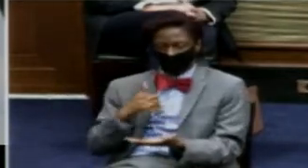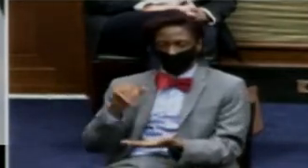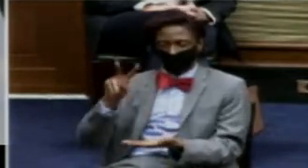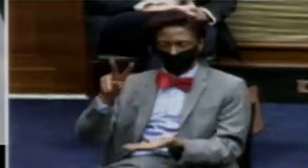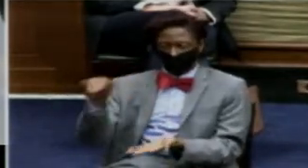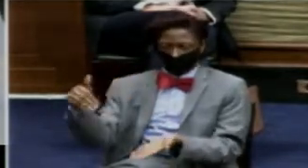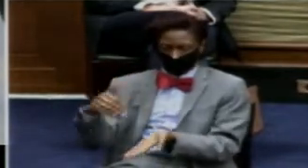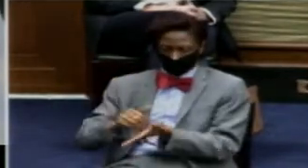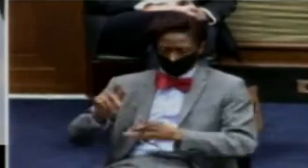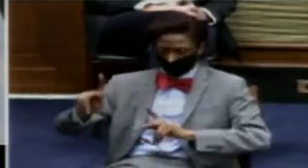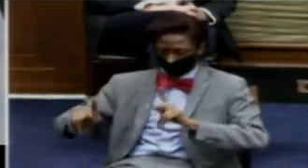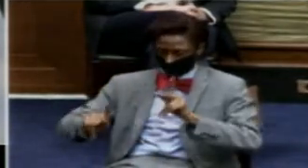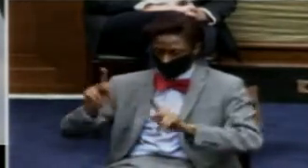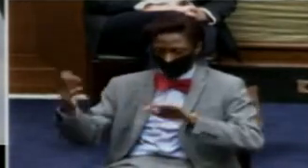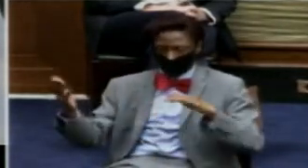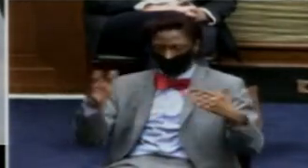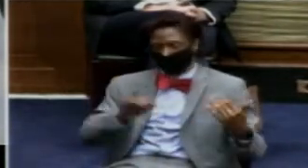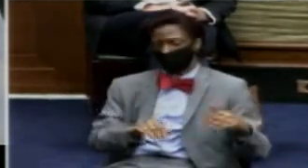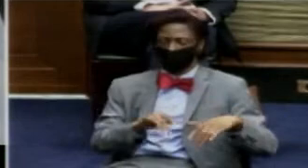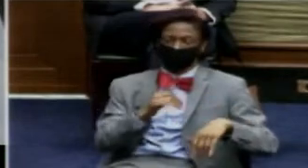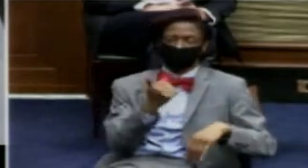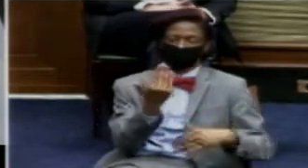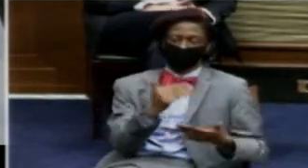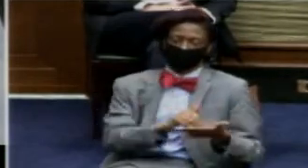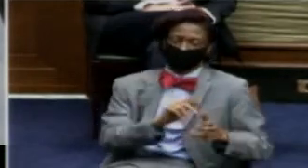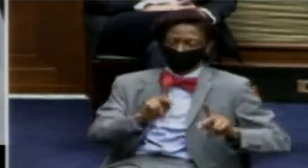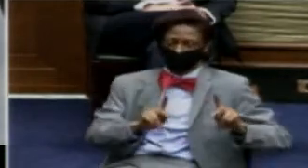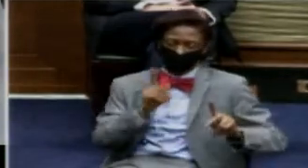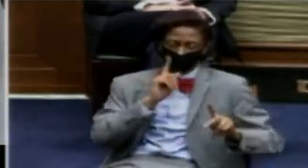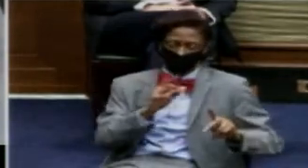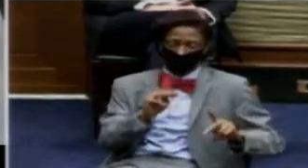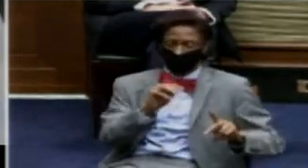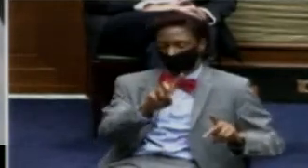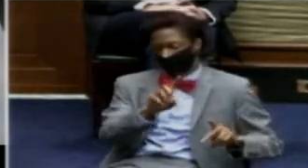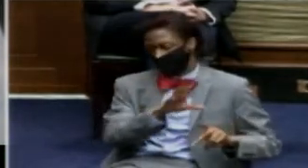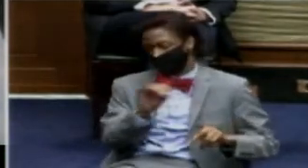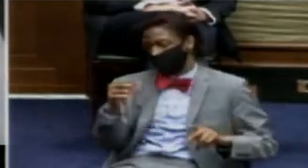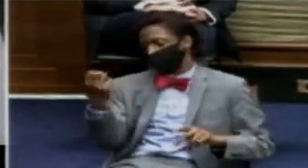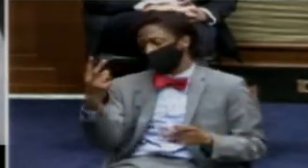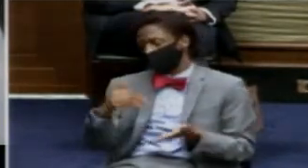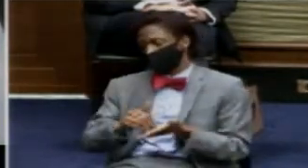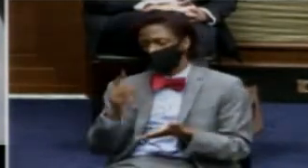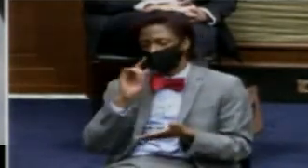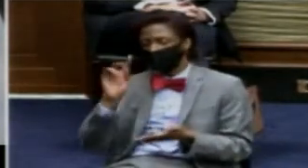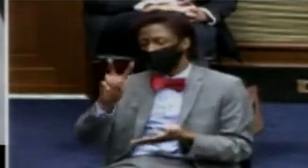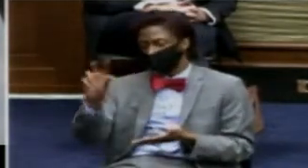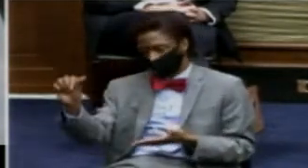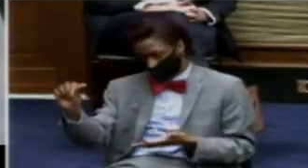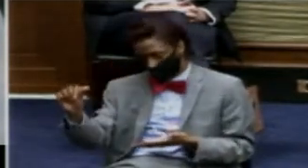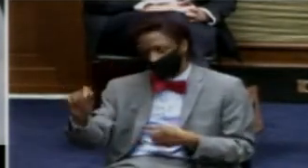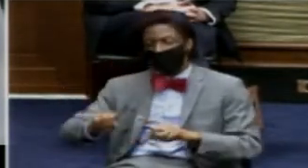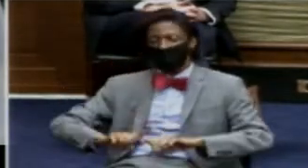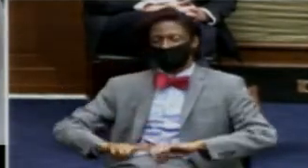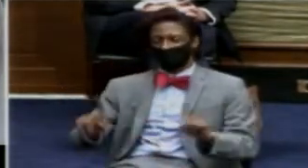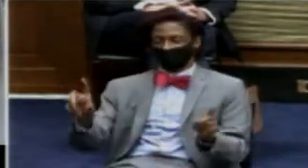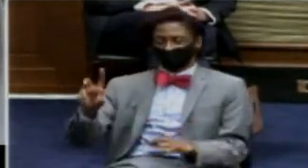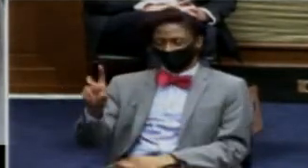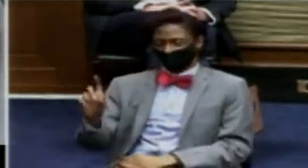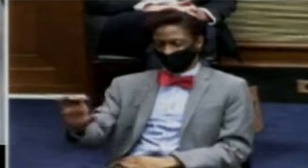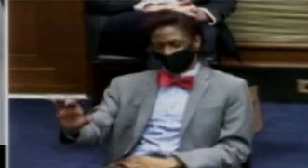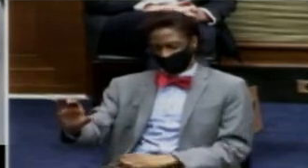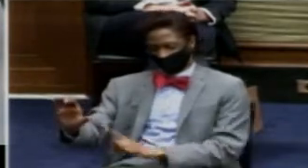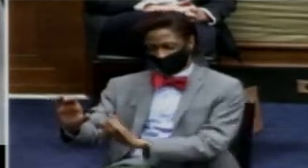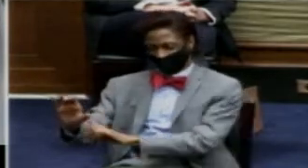pupil, compared to around 15,000 for Maryland and 12,000 for Virginia. Nevertheless, the District of